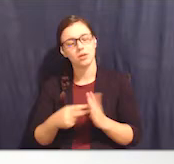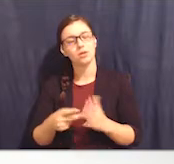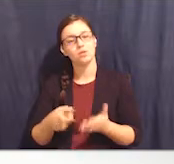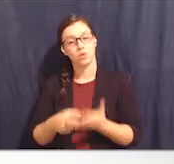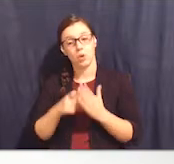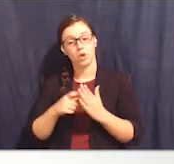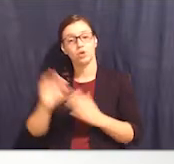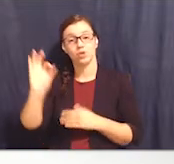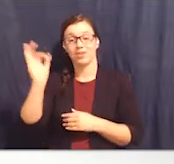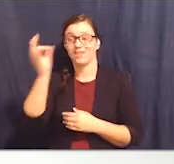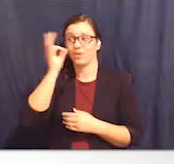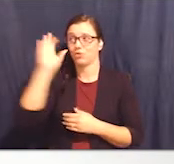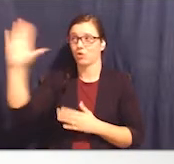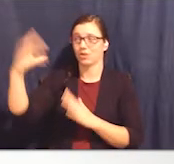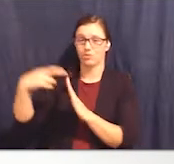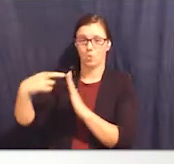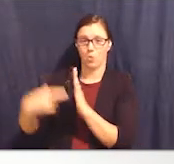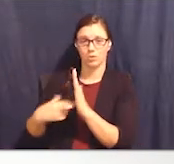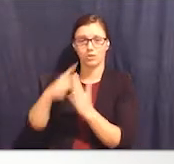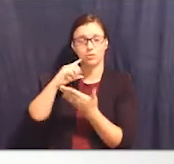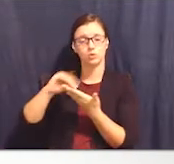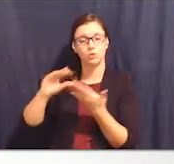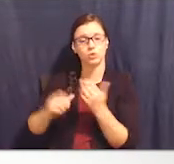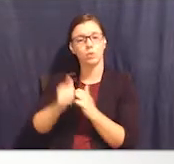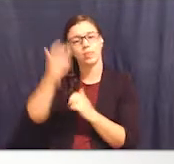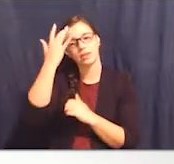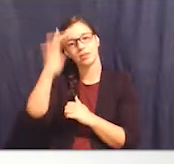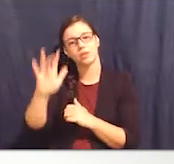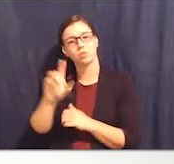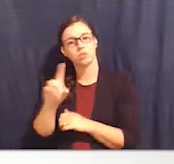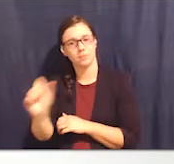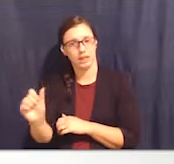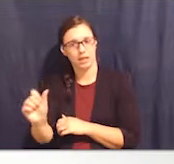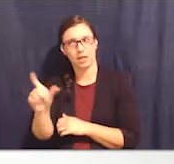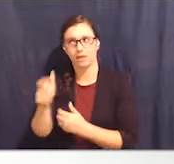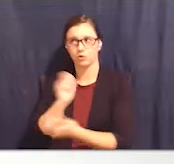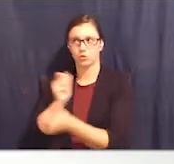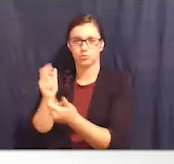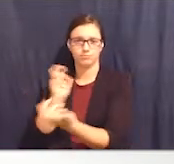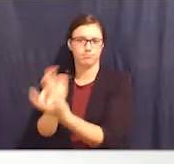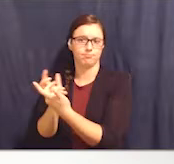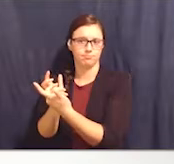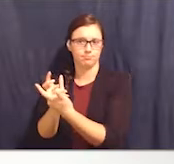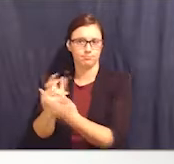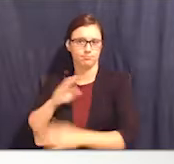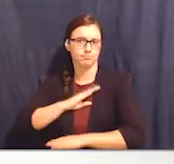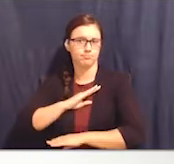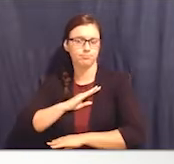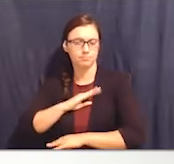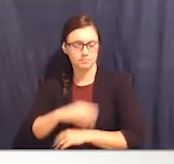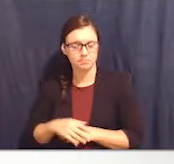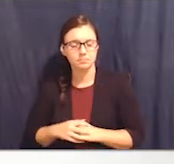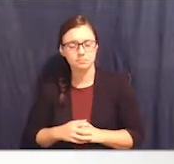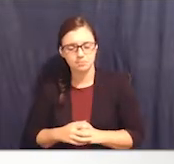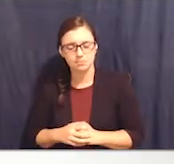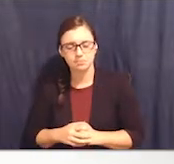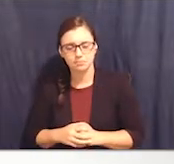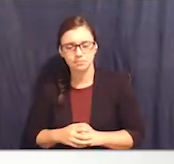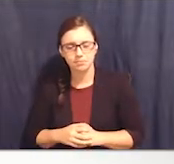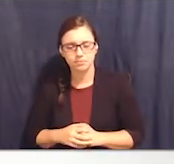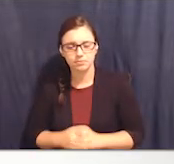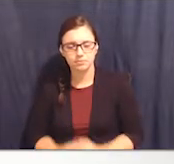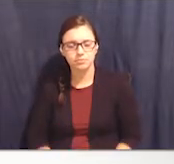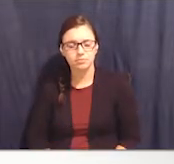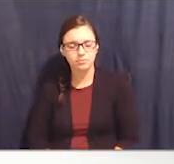a meaningful credential. That is the term that's in the legislation, a meaningful credential. That may be